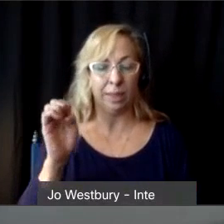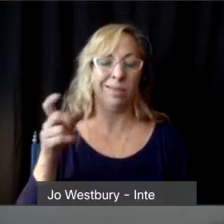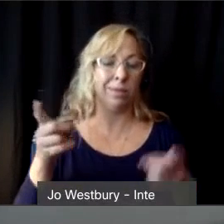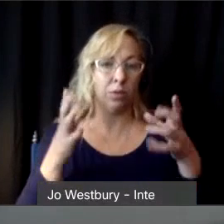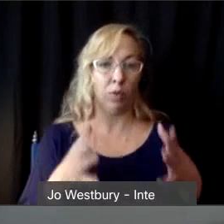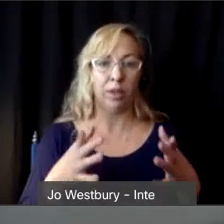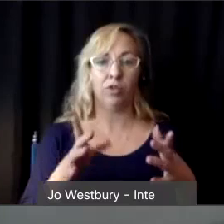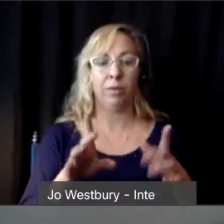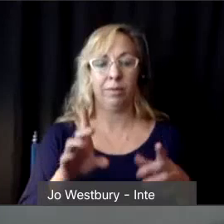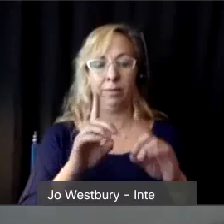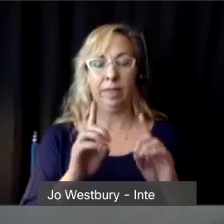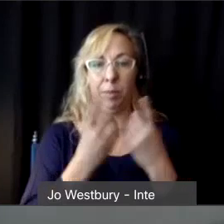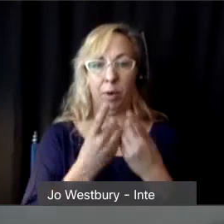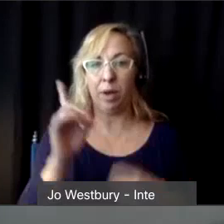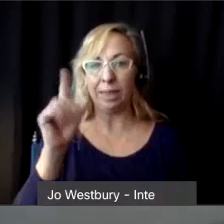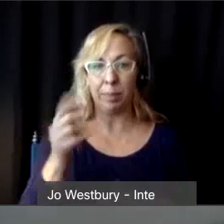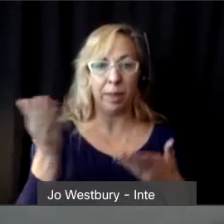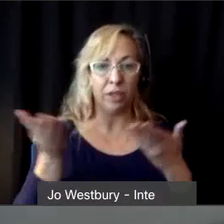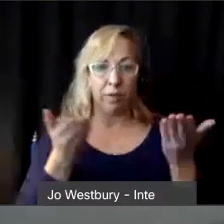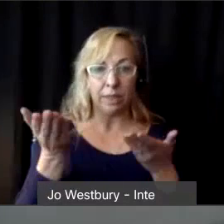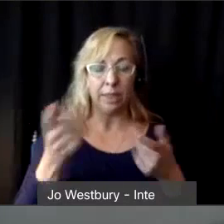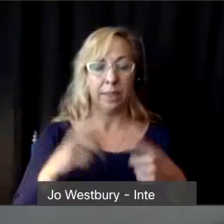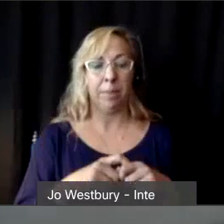Director of the Department on Disability Services.